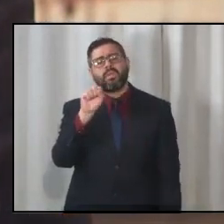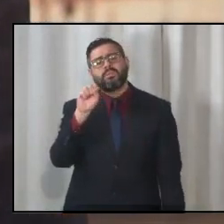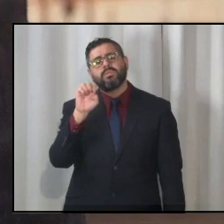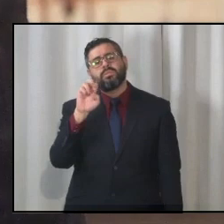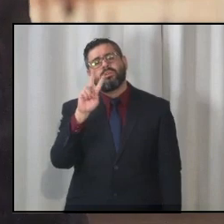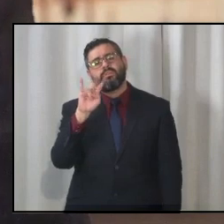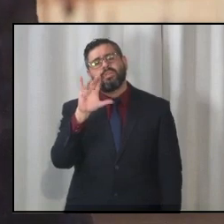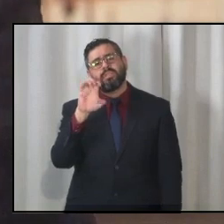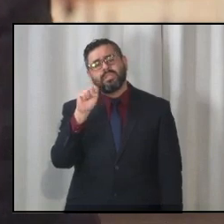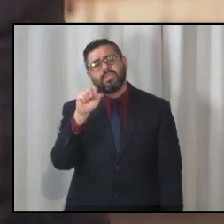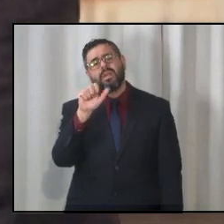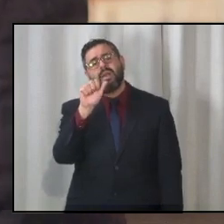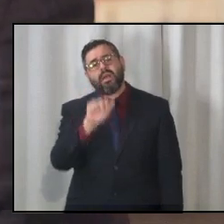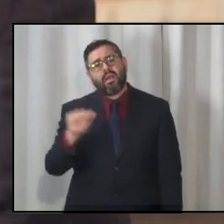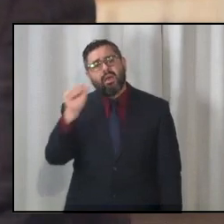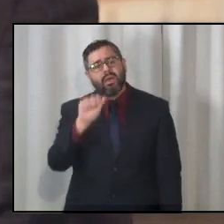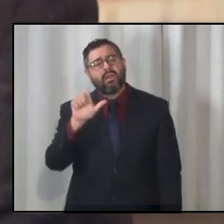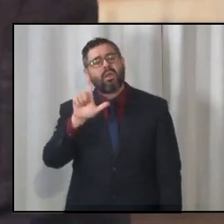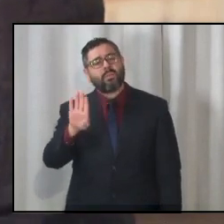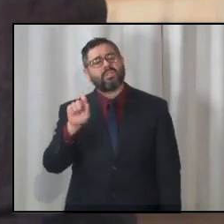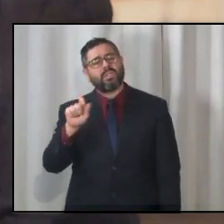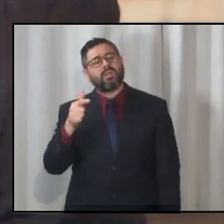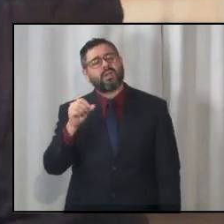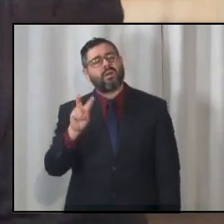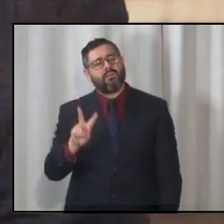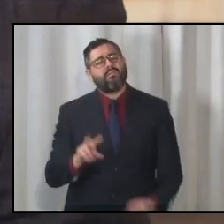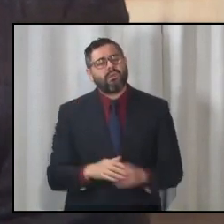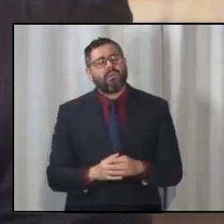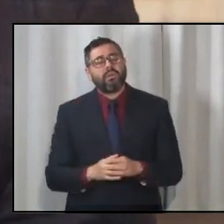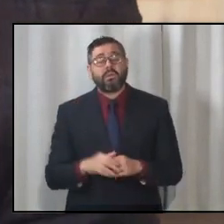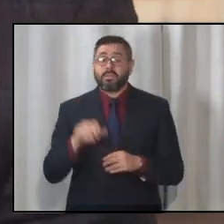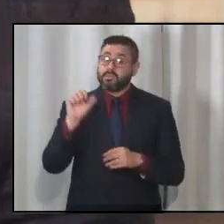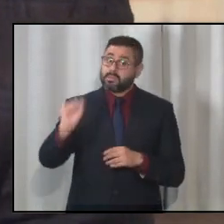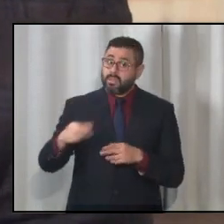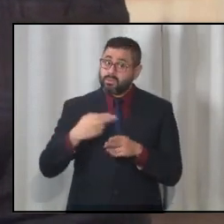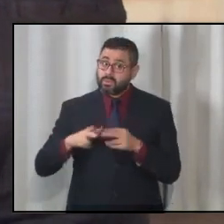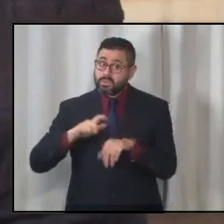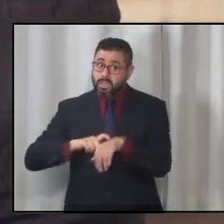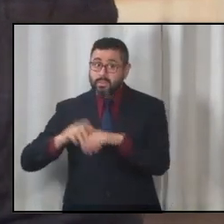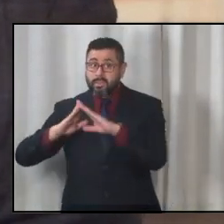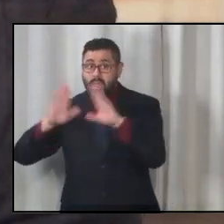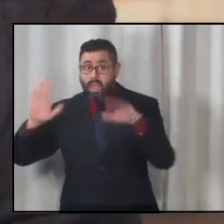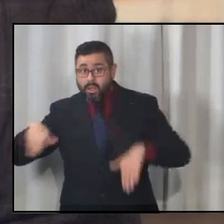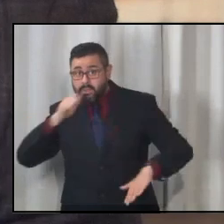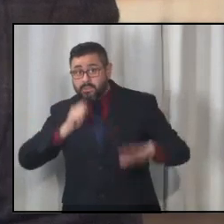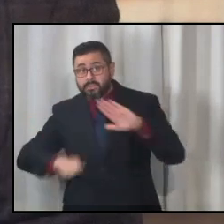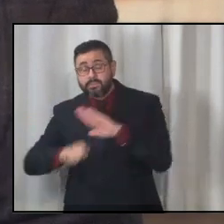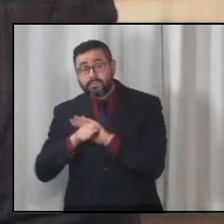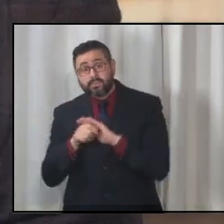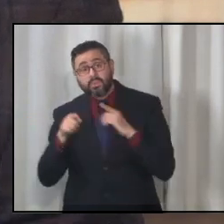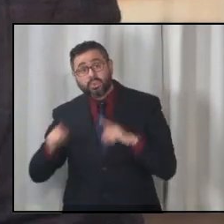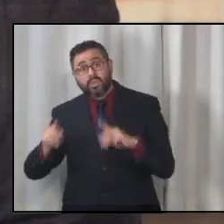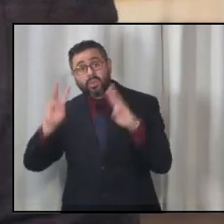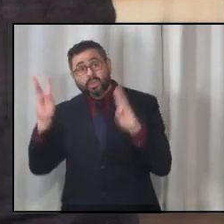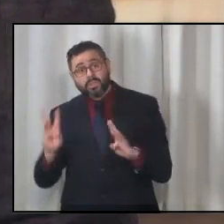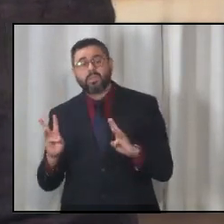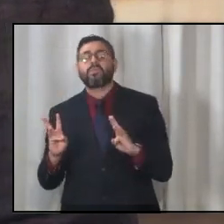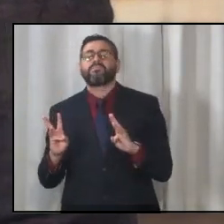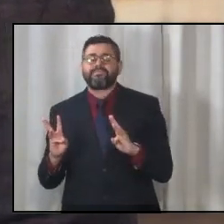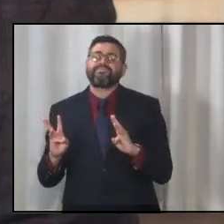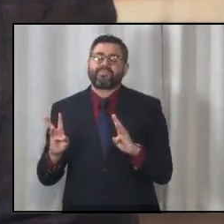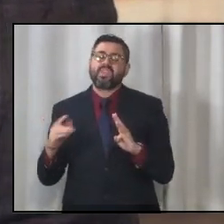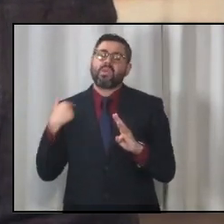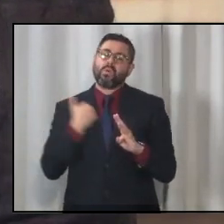homelessservices@longbeach.gov. Not only do we need temporary spaces during the winter months, but we must also expand permanent supportive